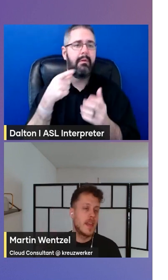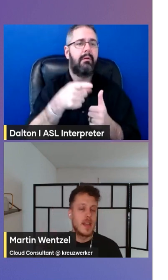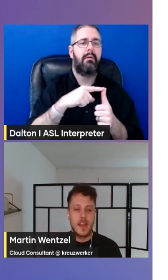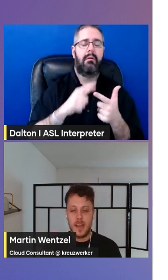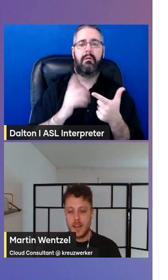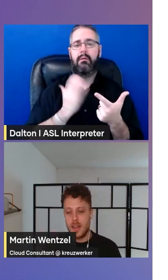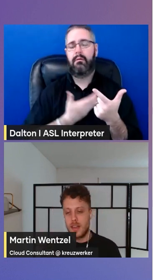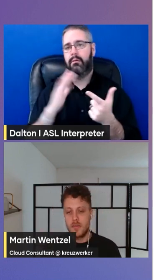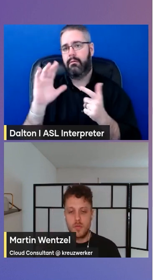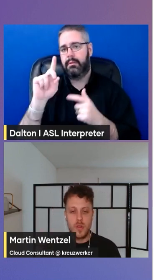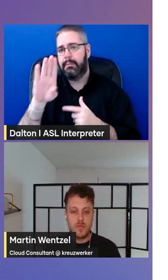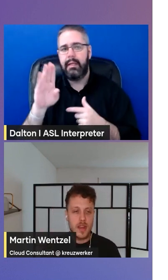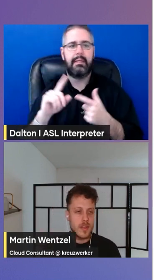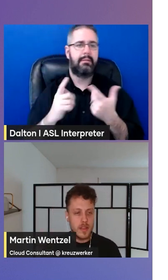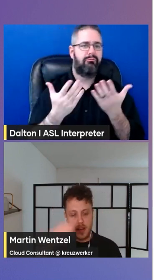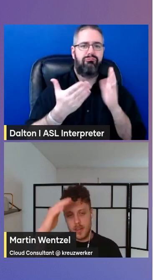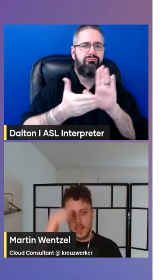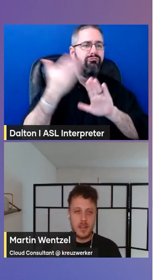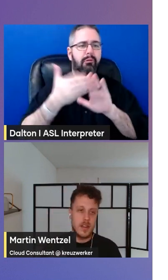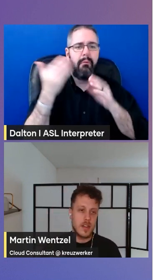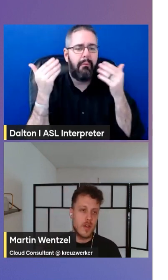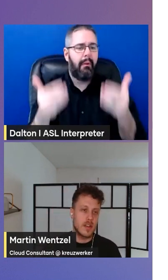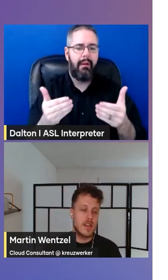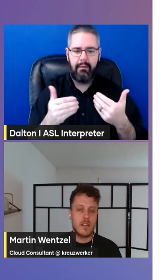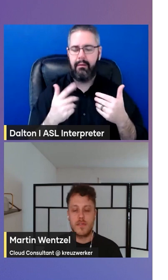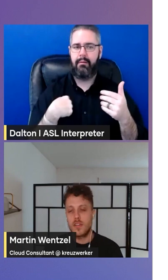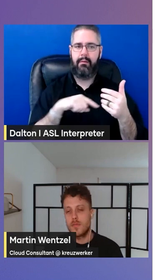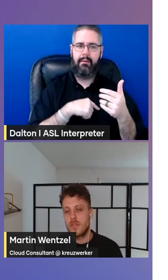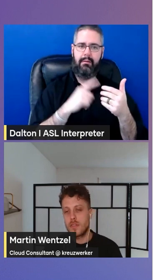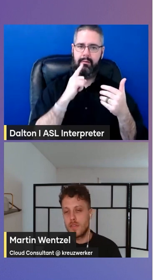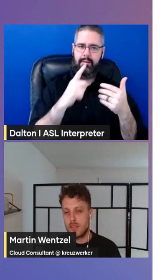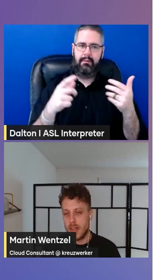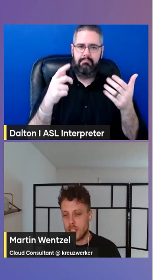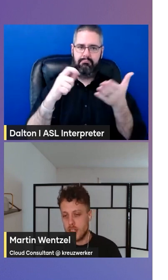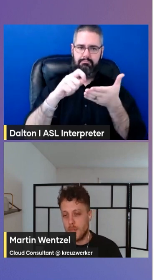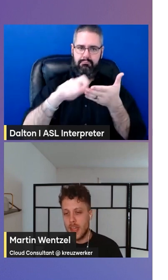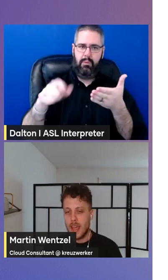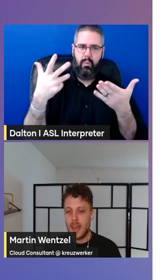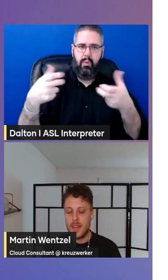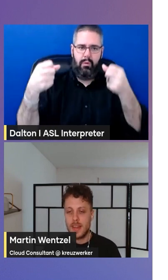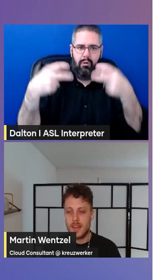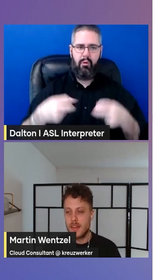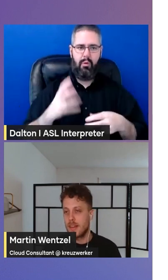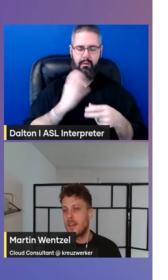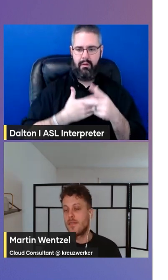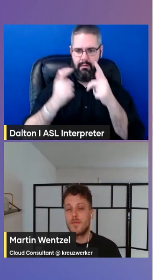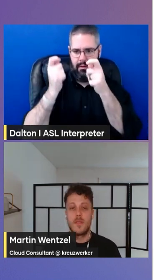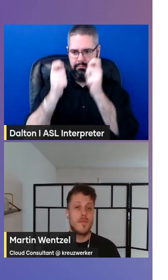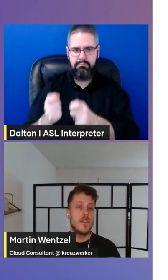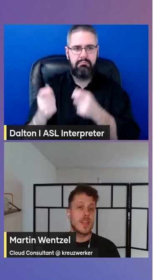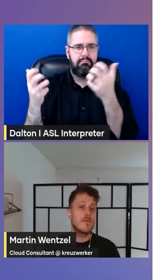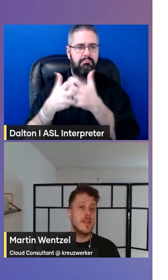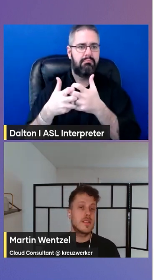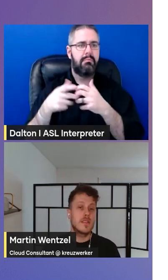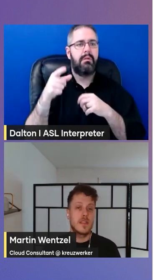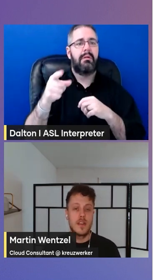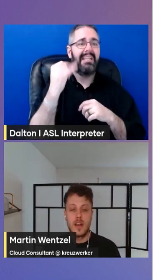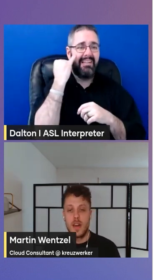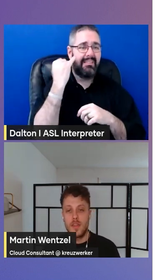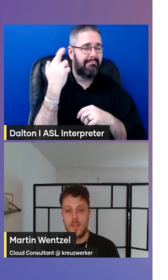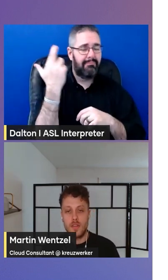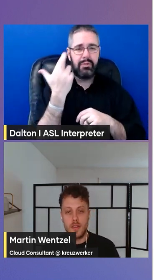it. We write the according Terraform configuration, and then if for some